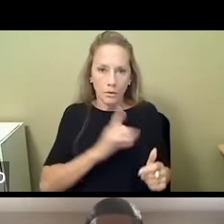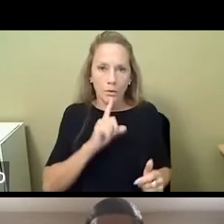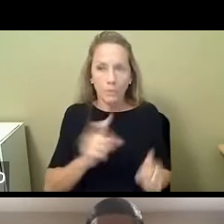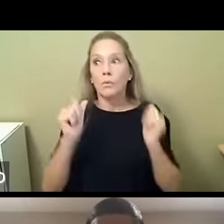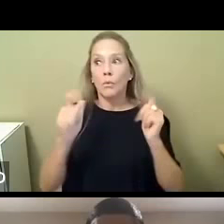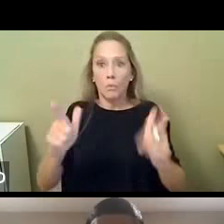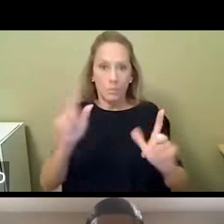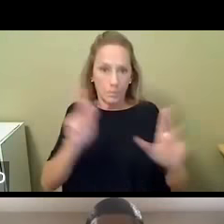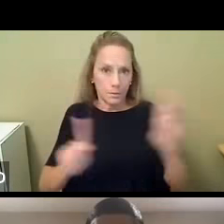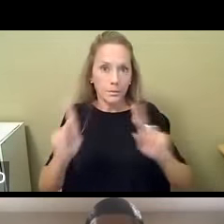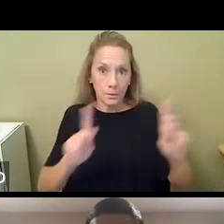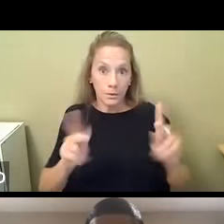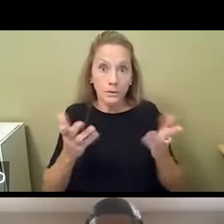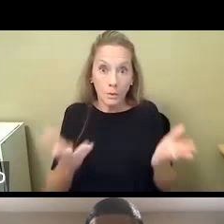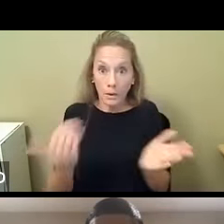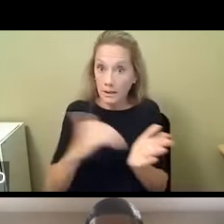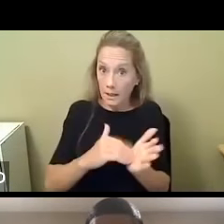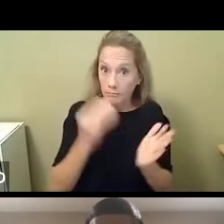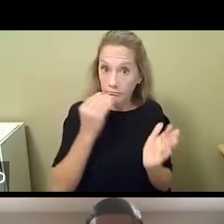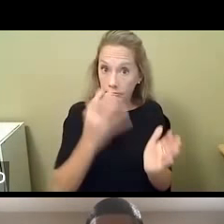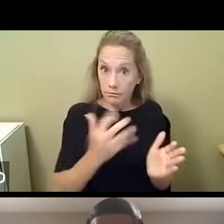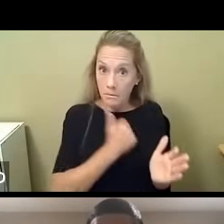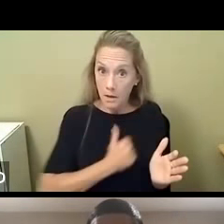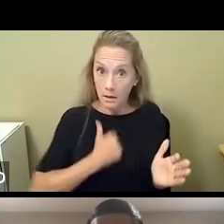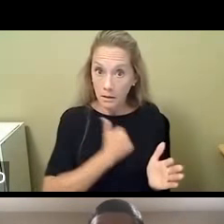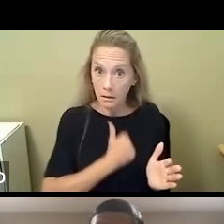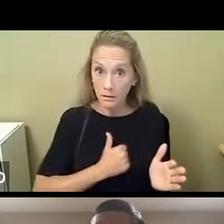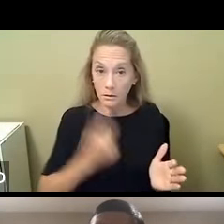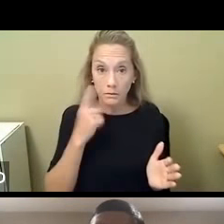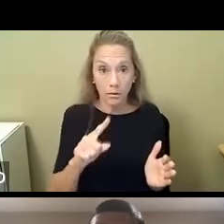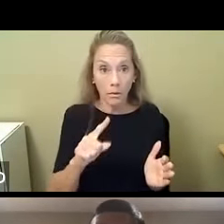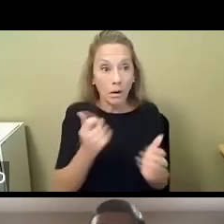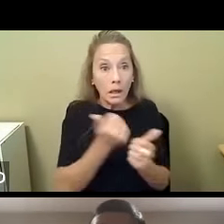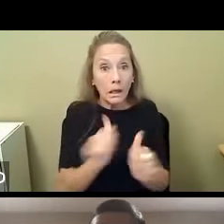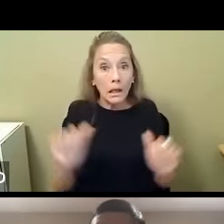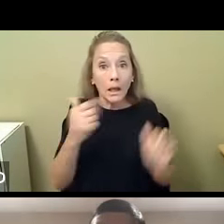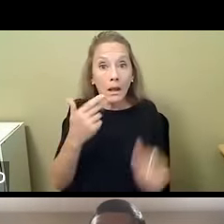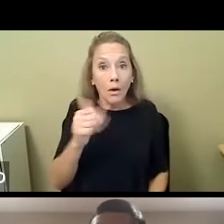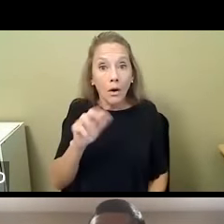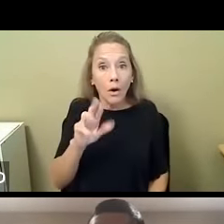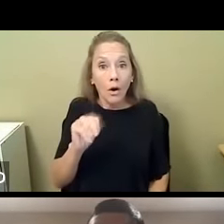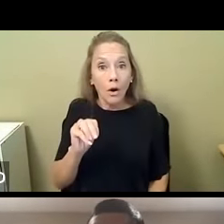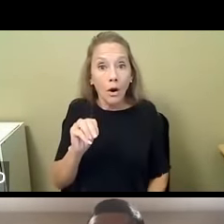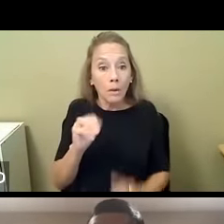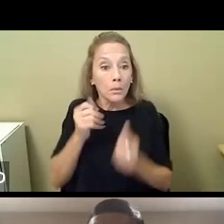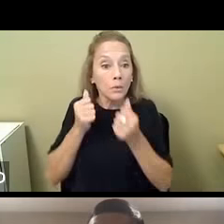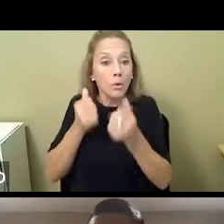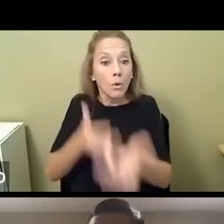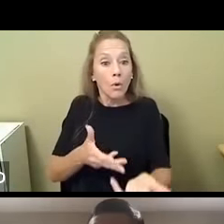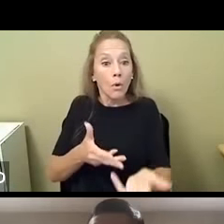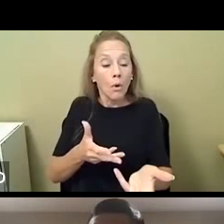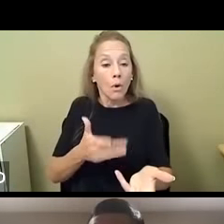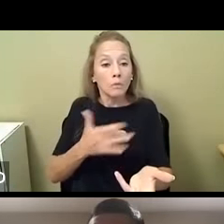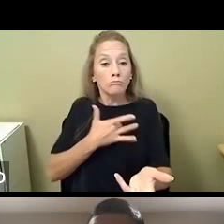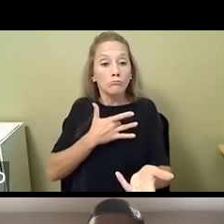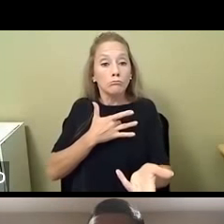So again, my apologies for the harm that I may have caused you.